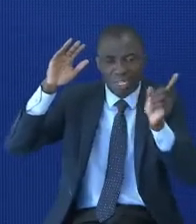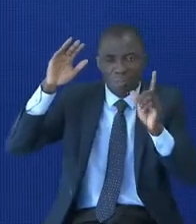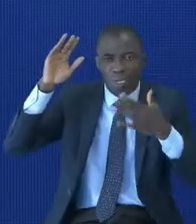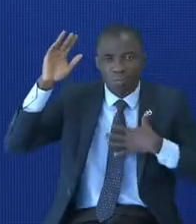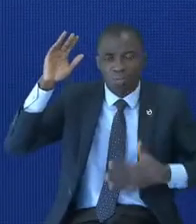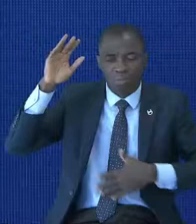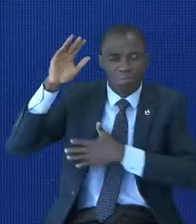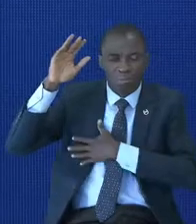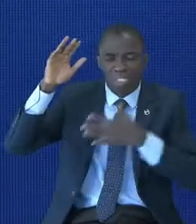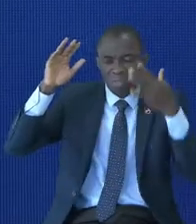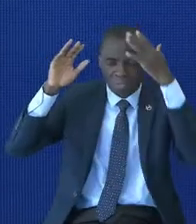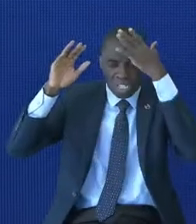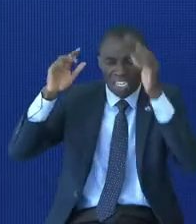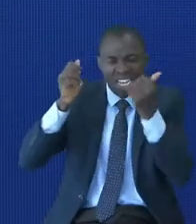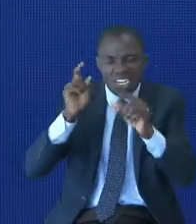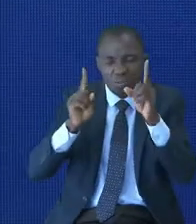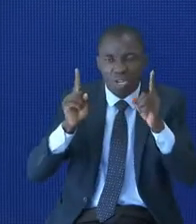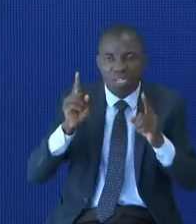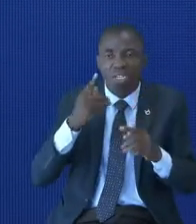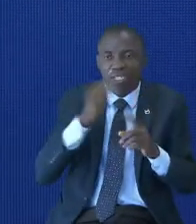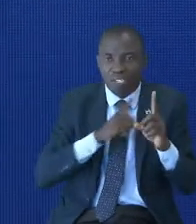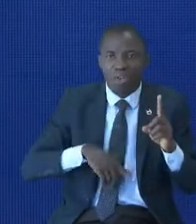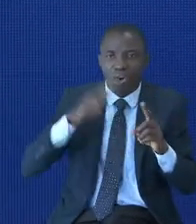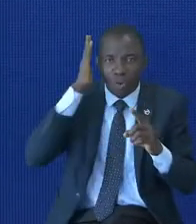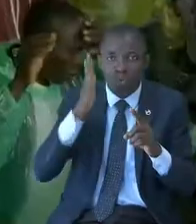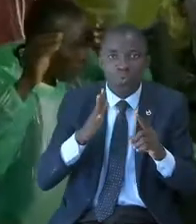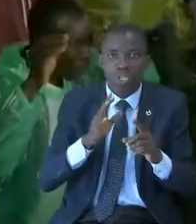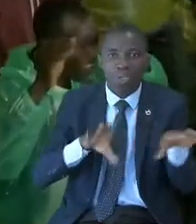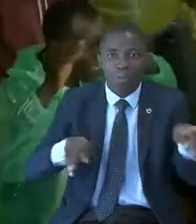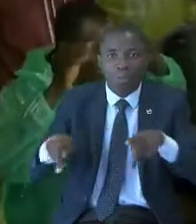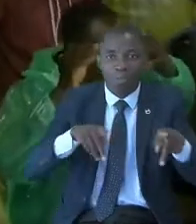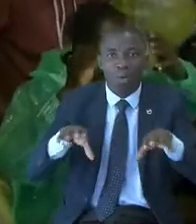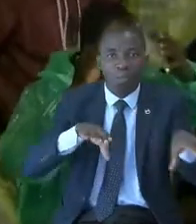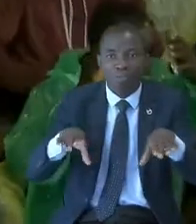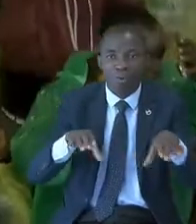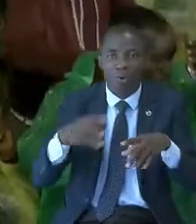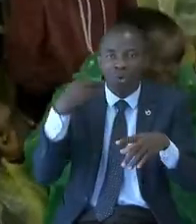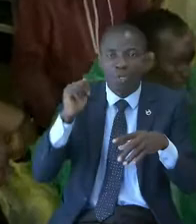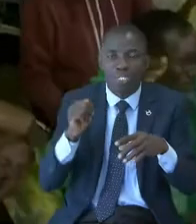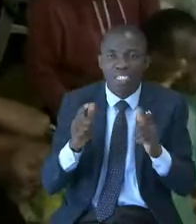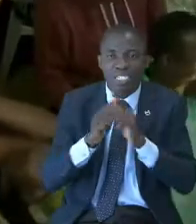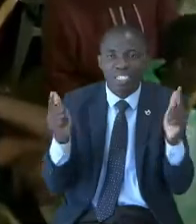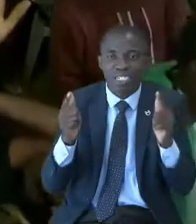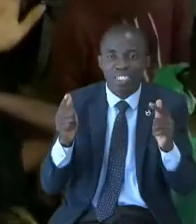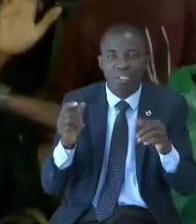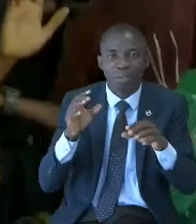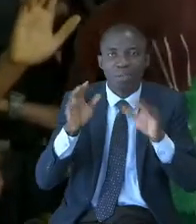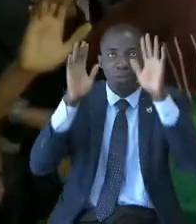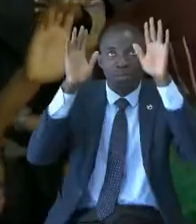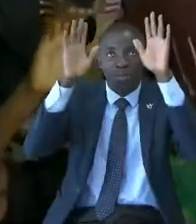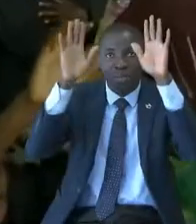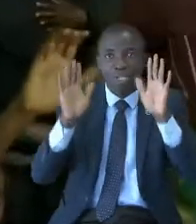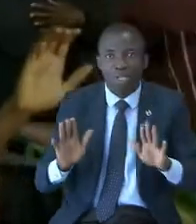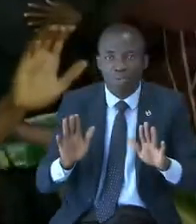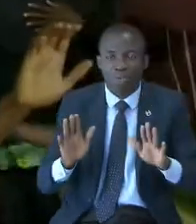the challenge. The Lord will perform the needed miracle in your life